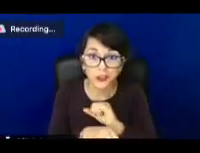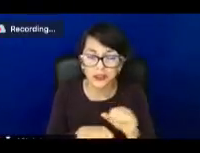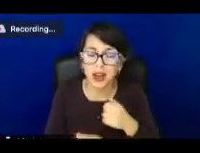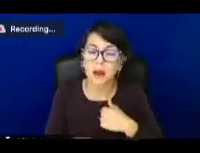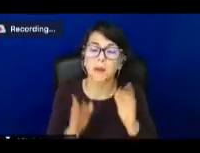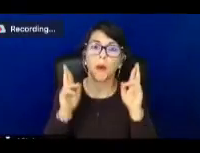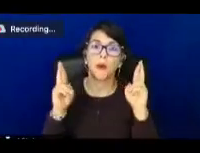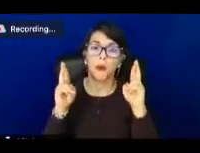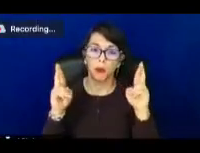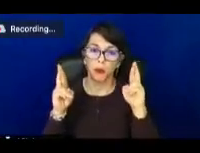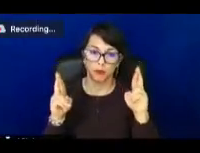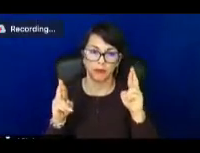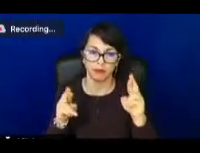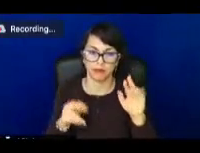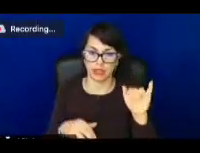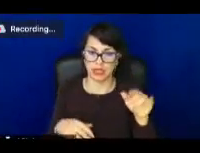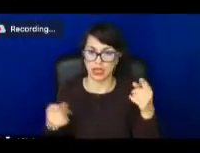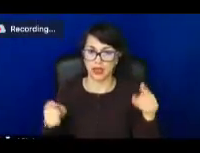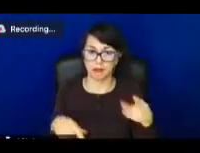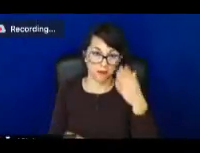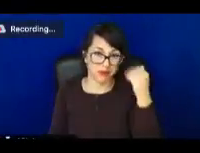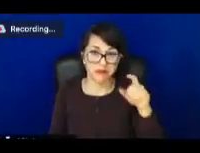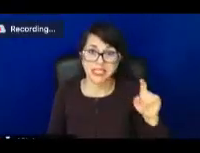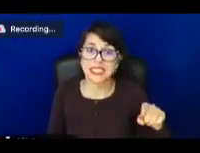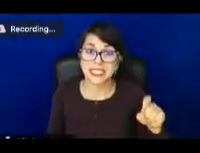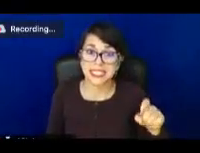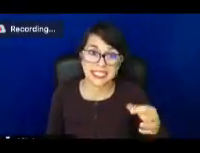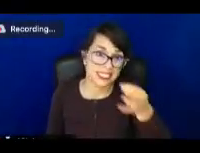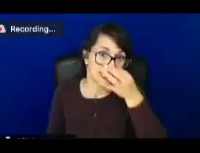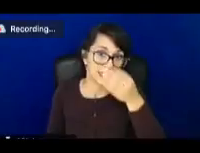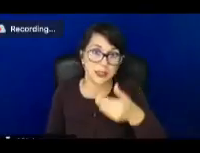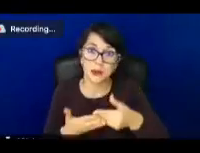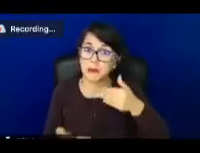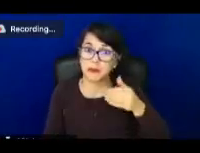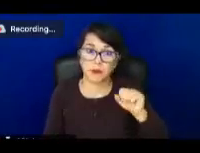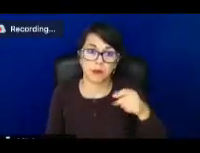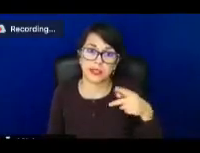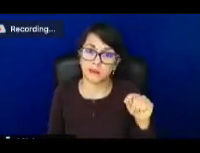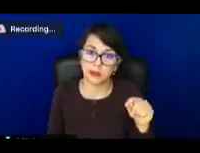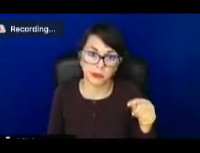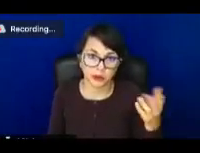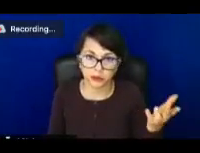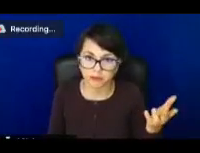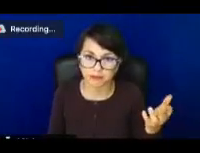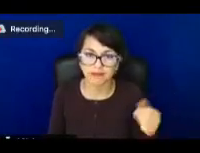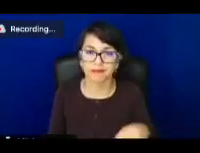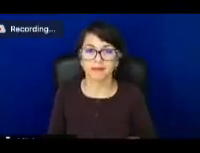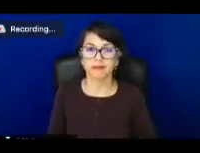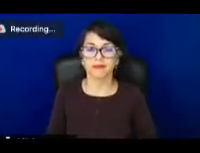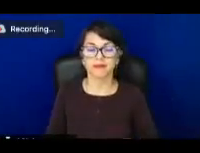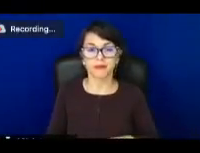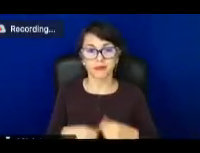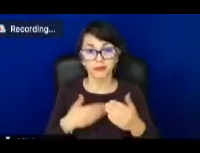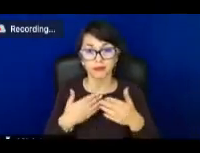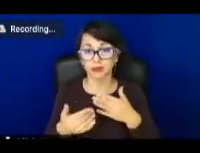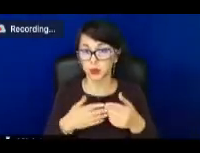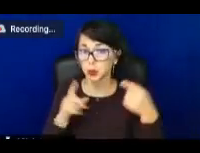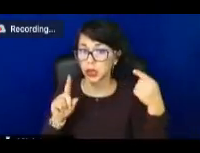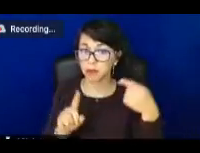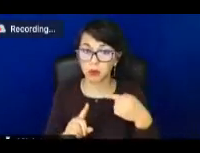frame, because we're going to need it soon anyways, before September, everything. So we do have